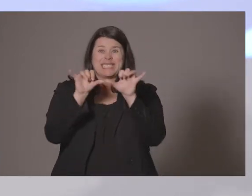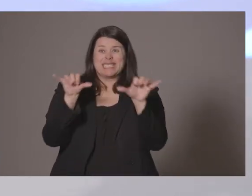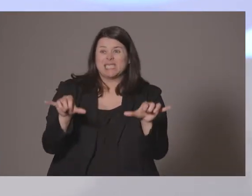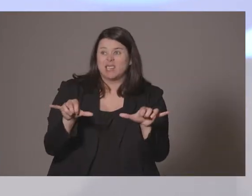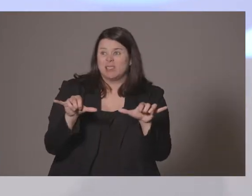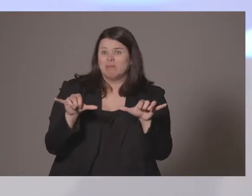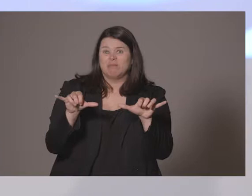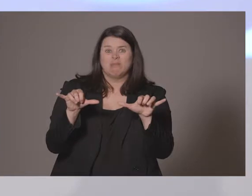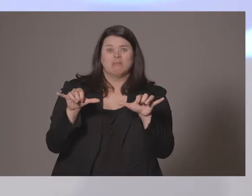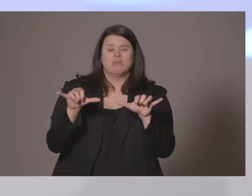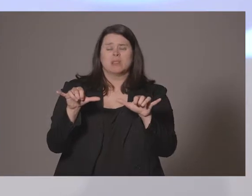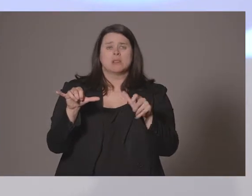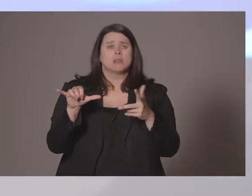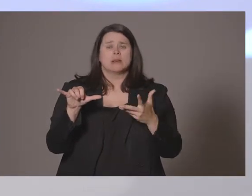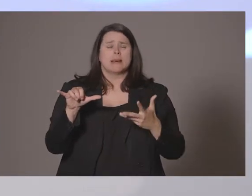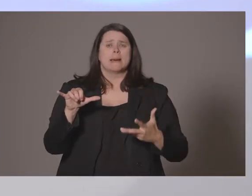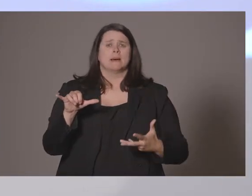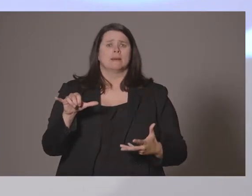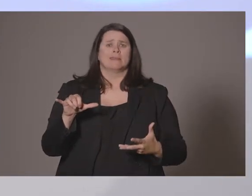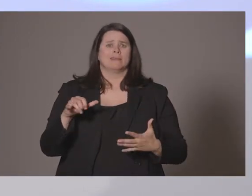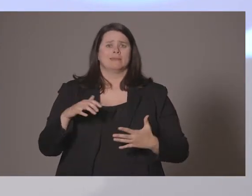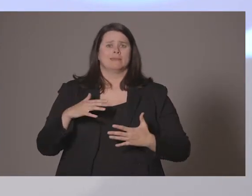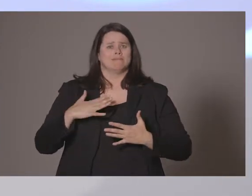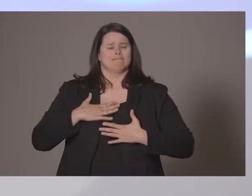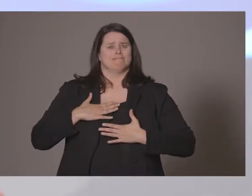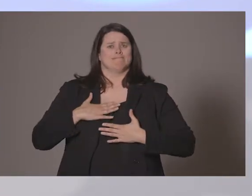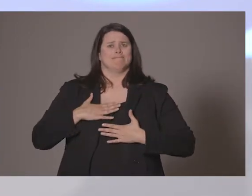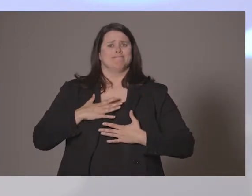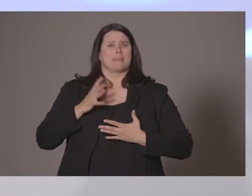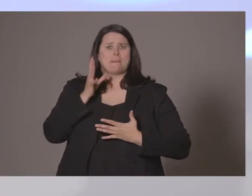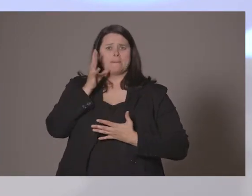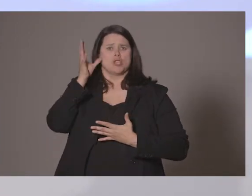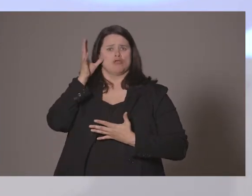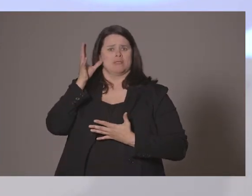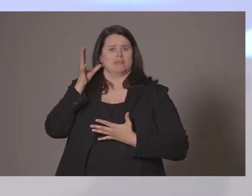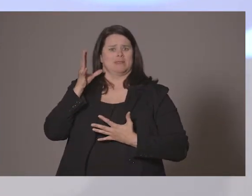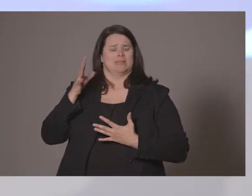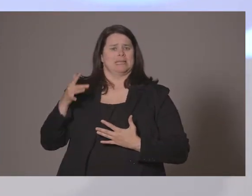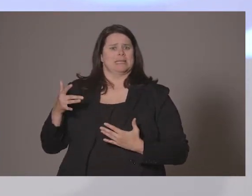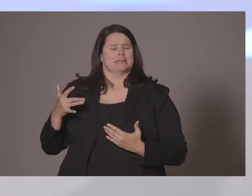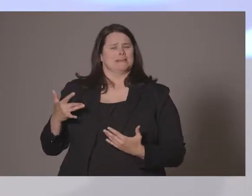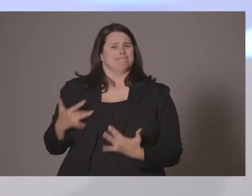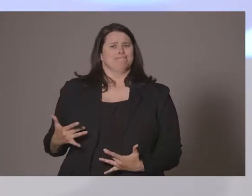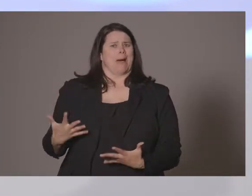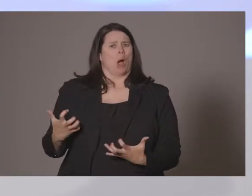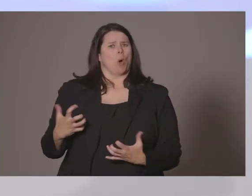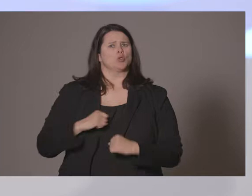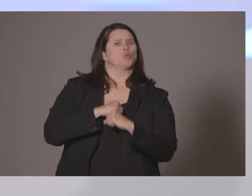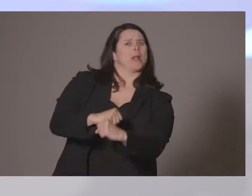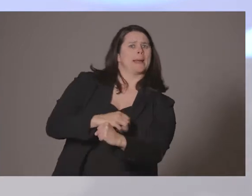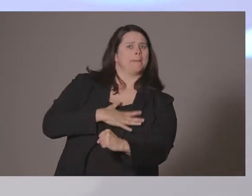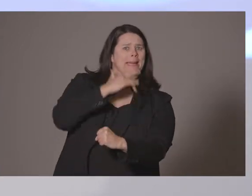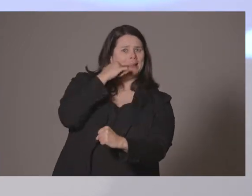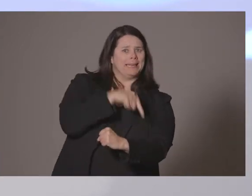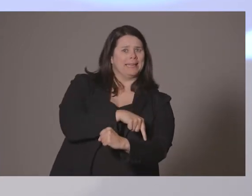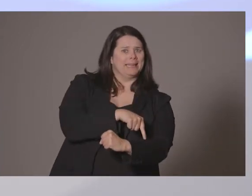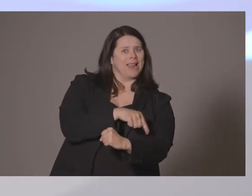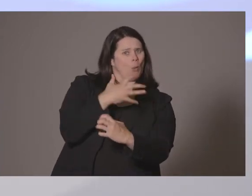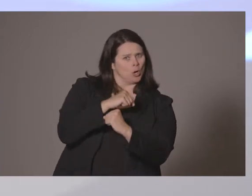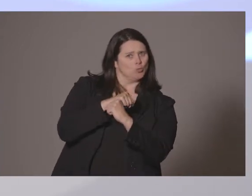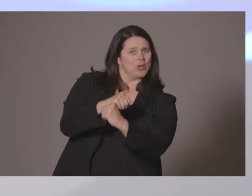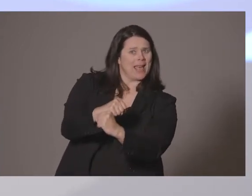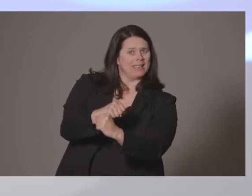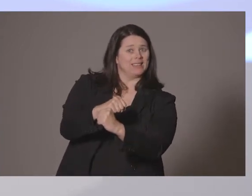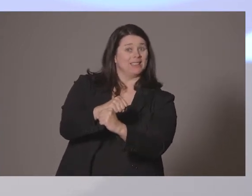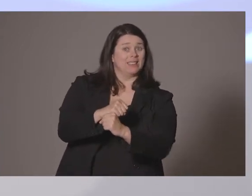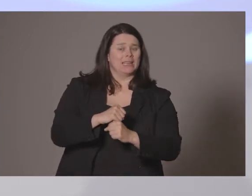there's an impulse, there's a parent instinct, really, to want to protect the kid from that. And working with that can